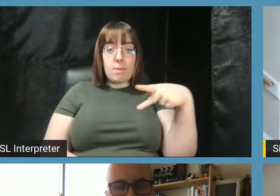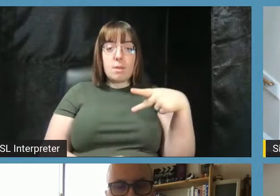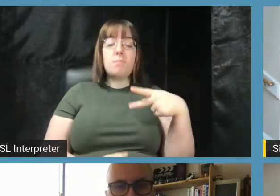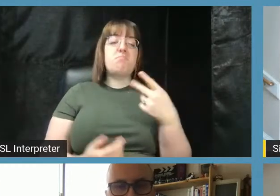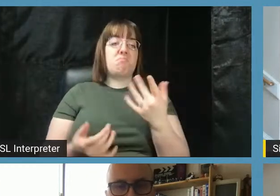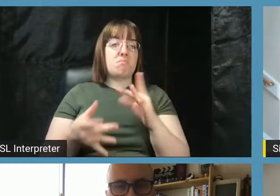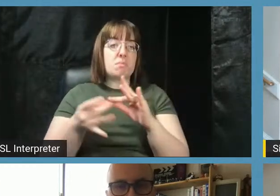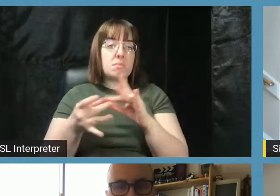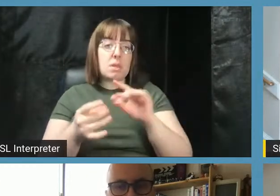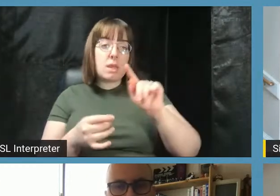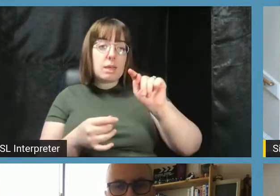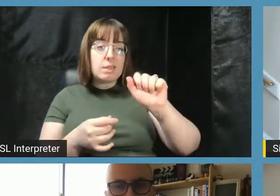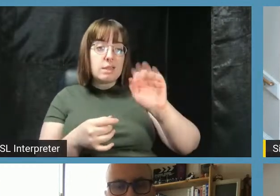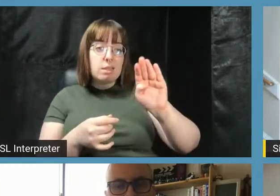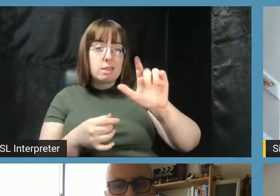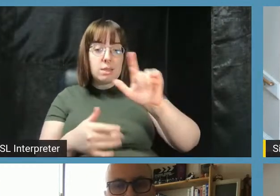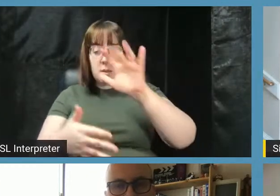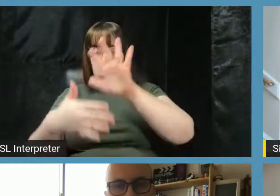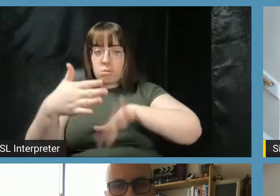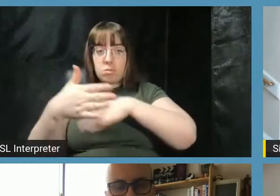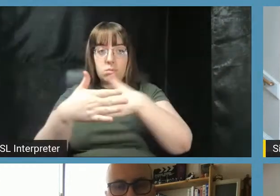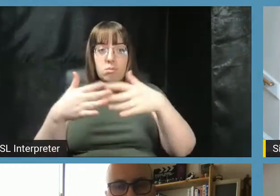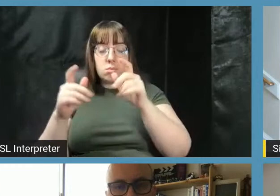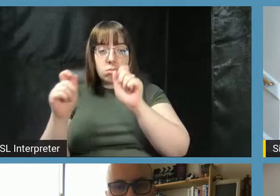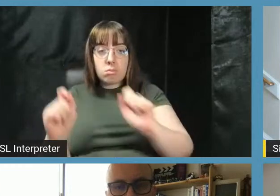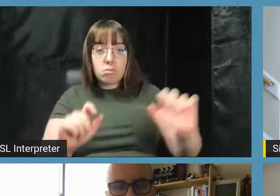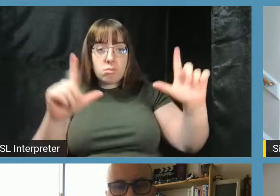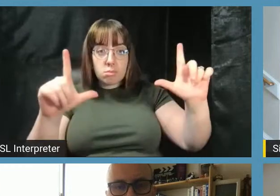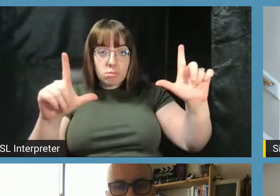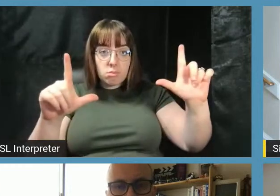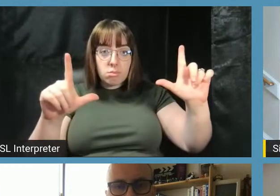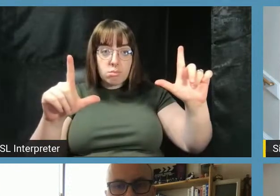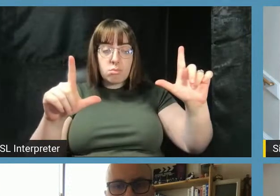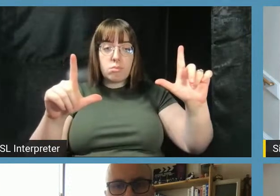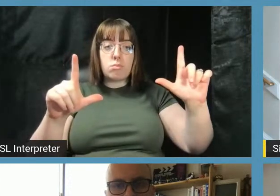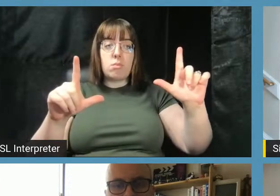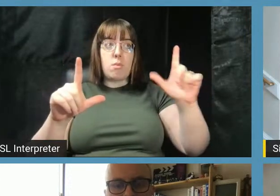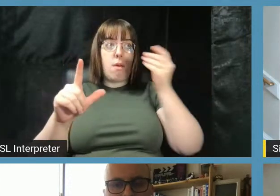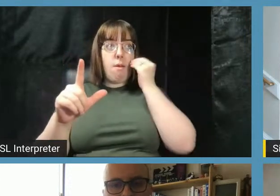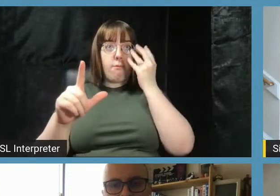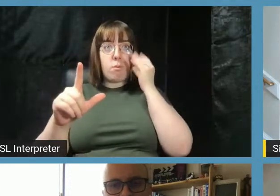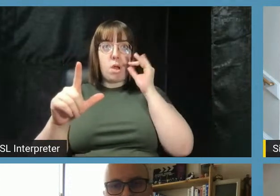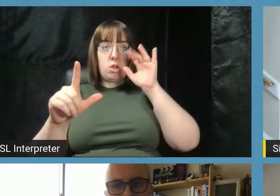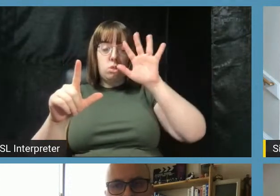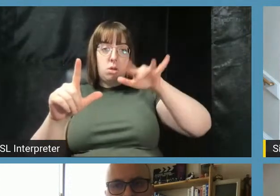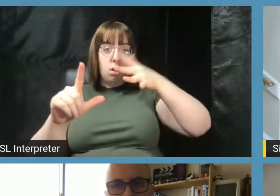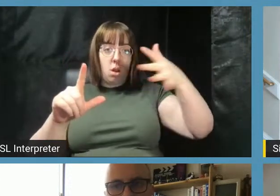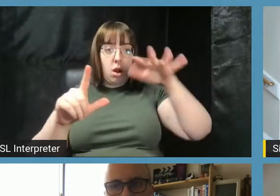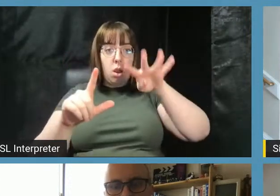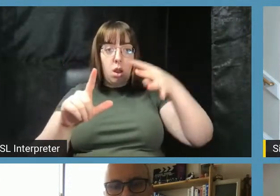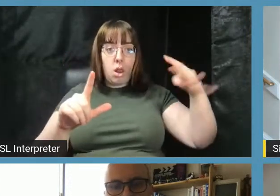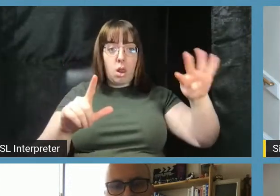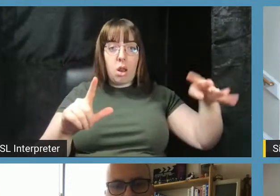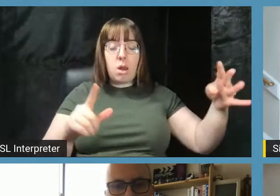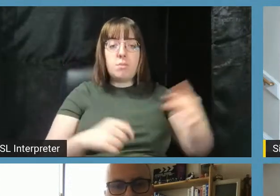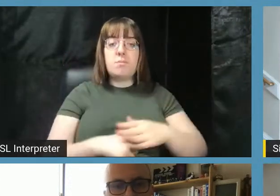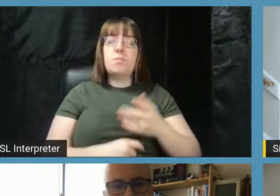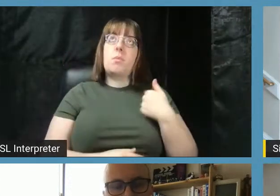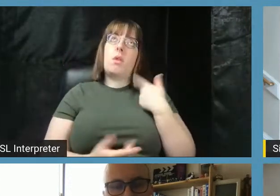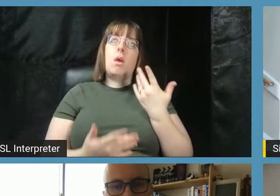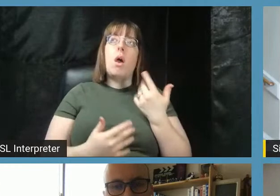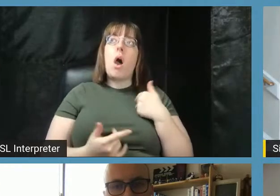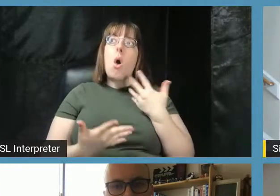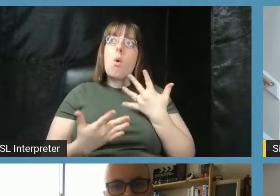table sort of component that you're displaying a grid of information in. You may think, I want to make all of the nodes in that